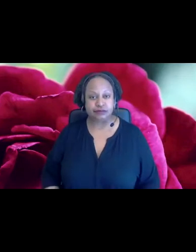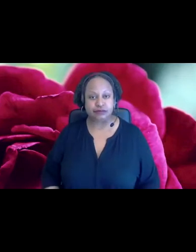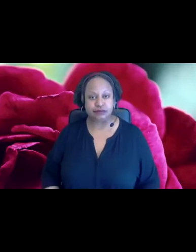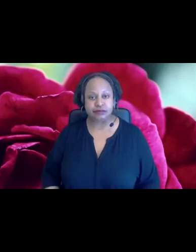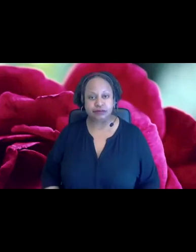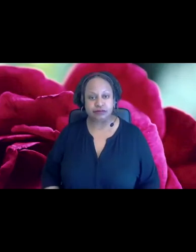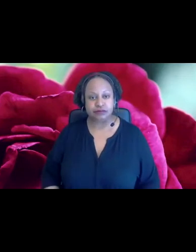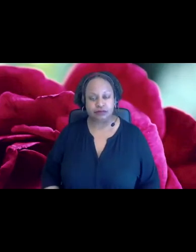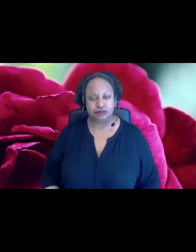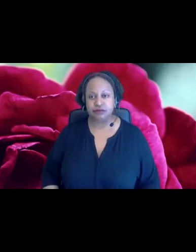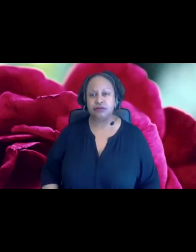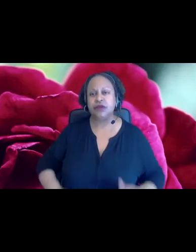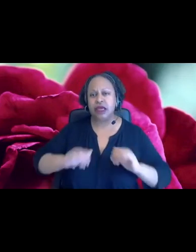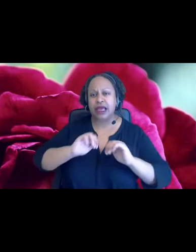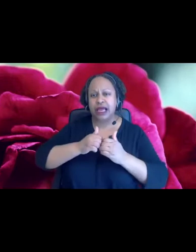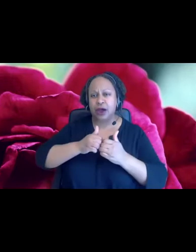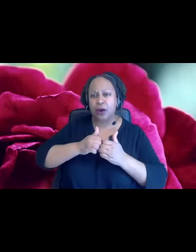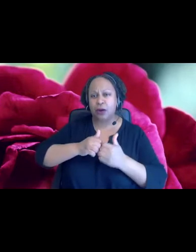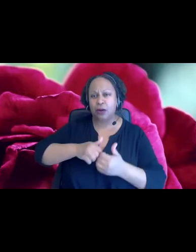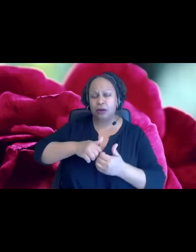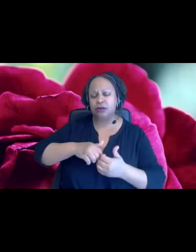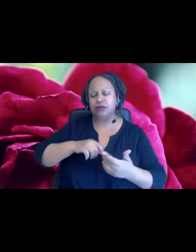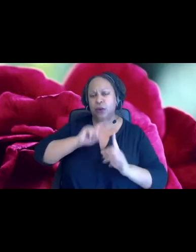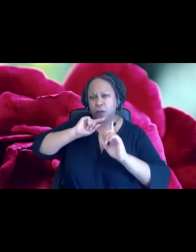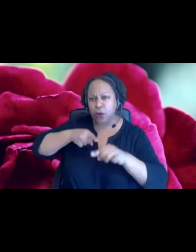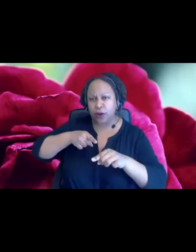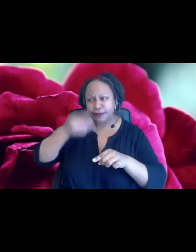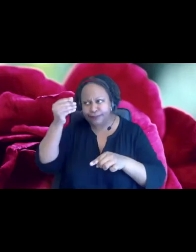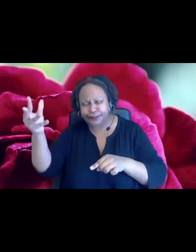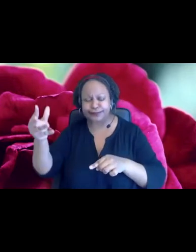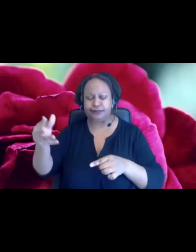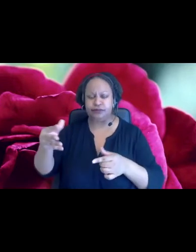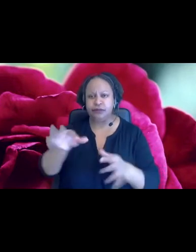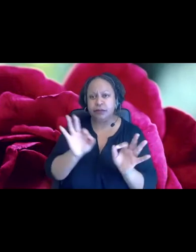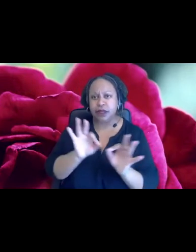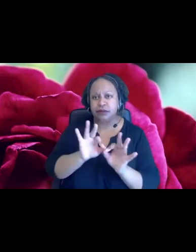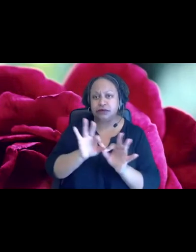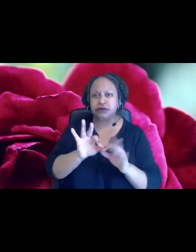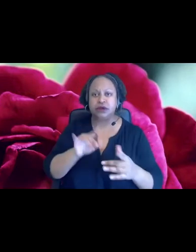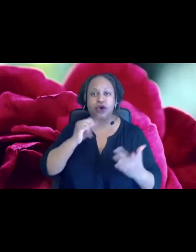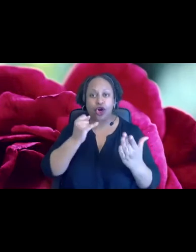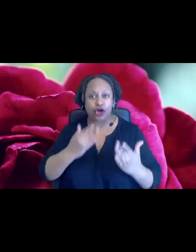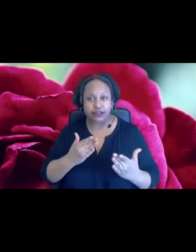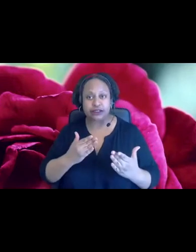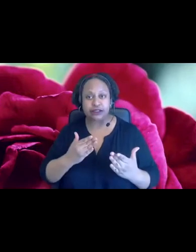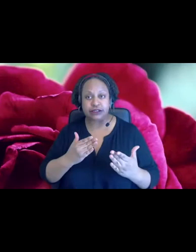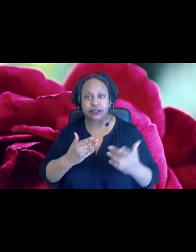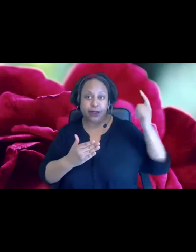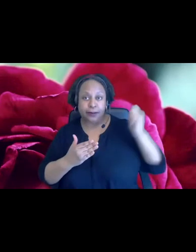report assistance or amounts that artists